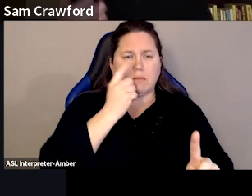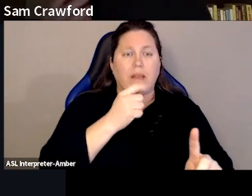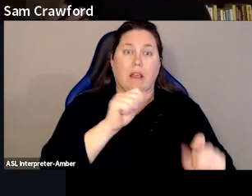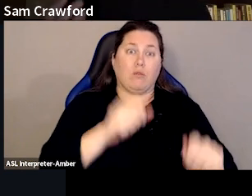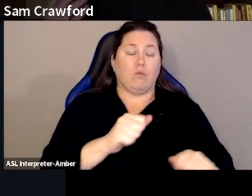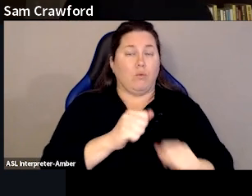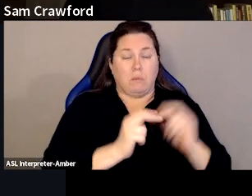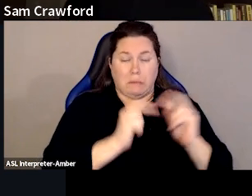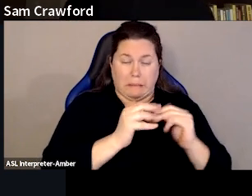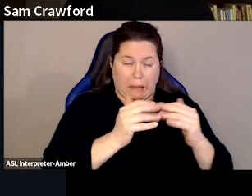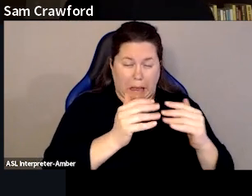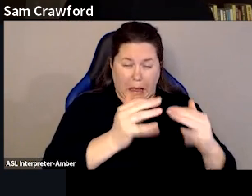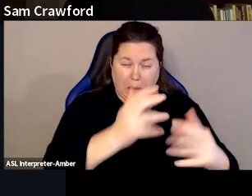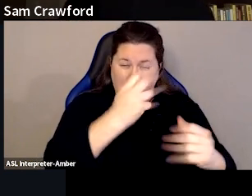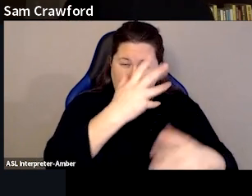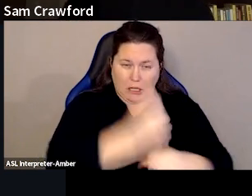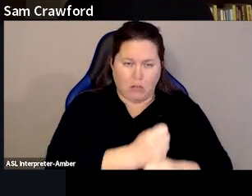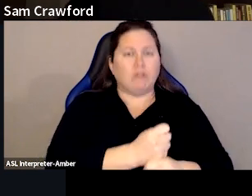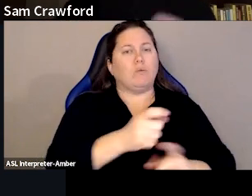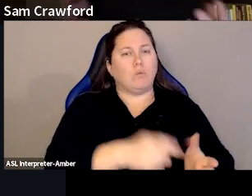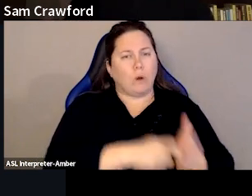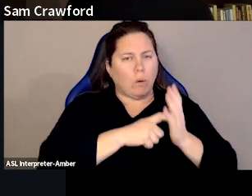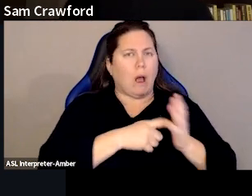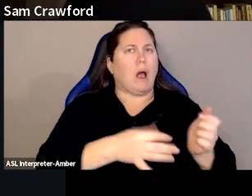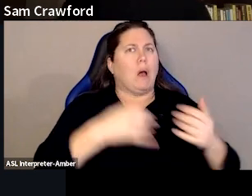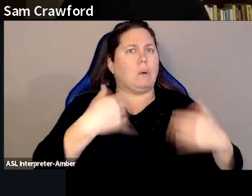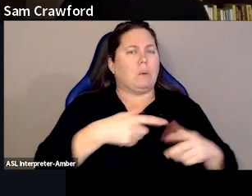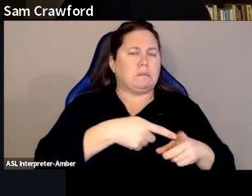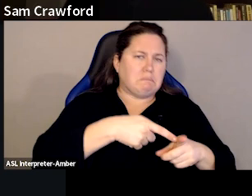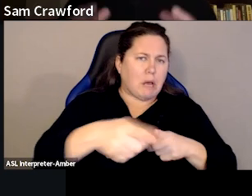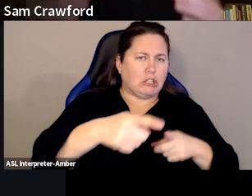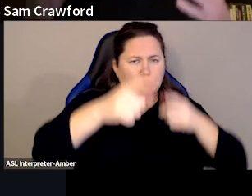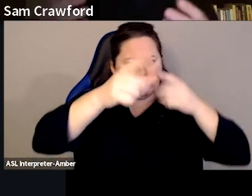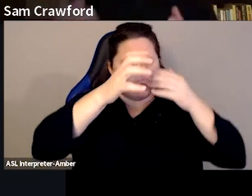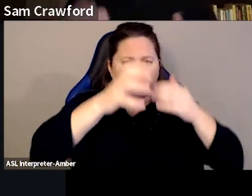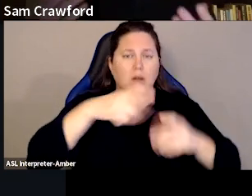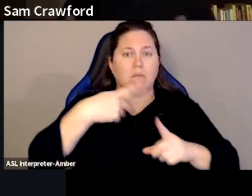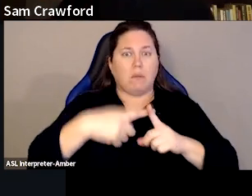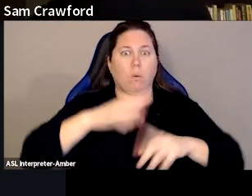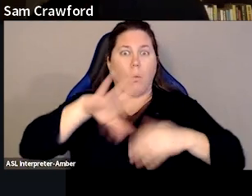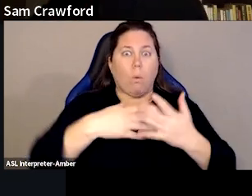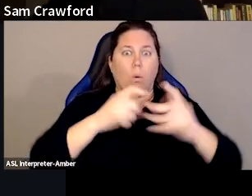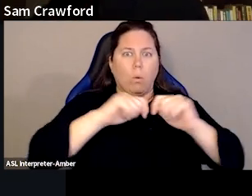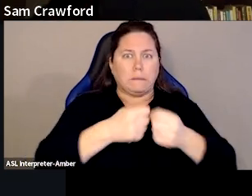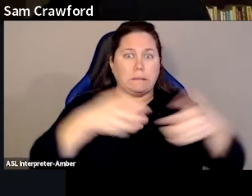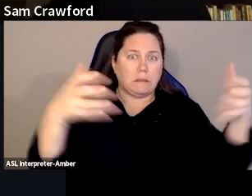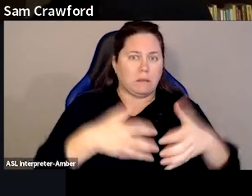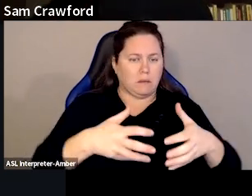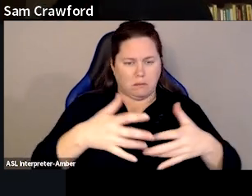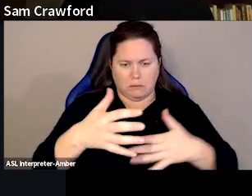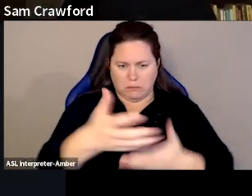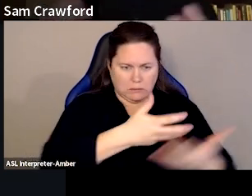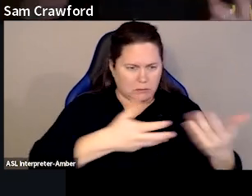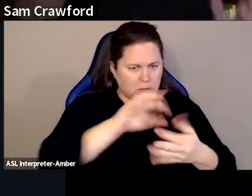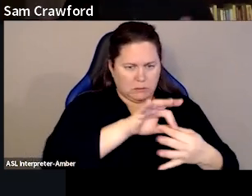do require extremely specialist knowledge, and they require entire teams to make sure everything actually works as it's supposed to.